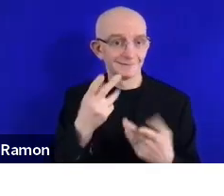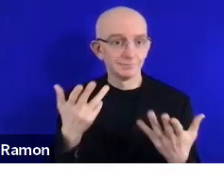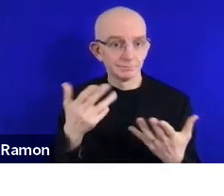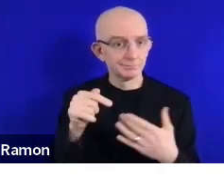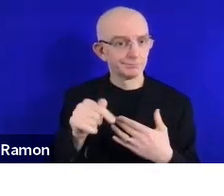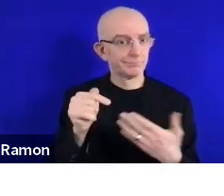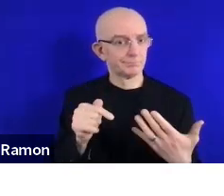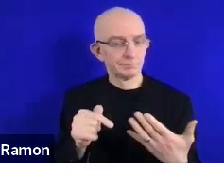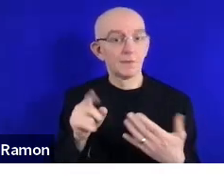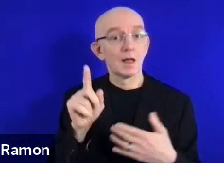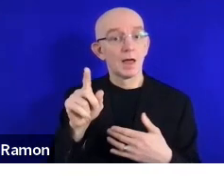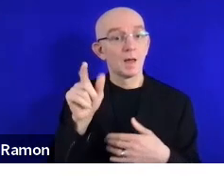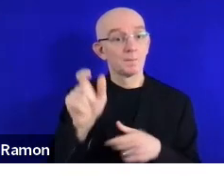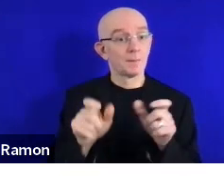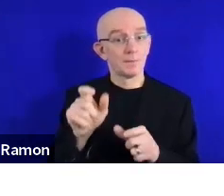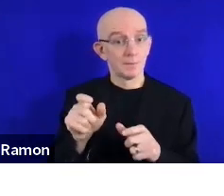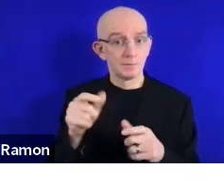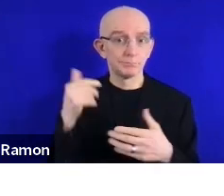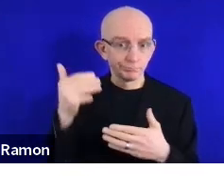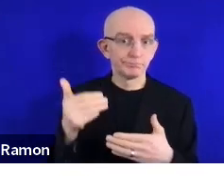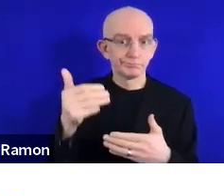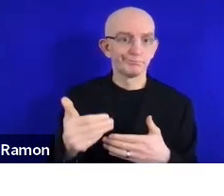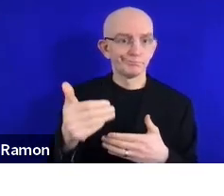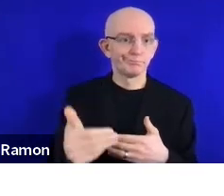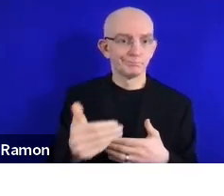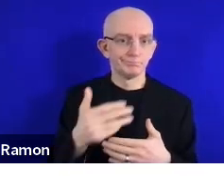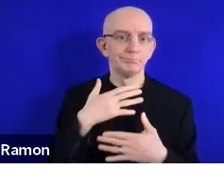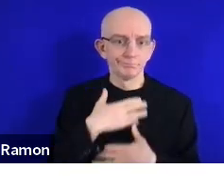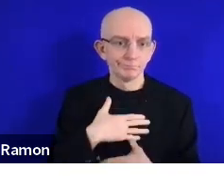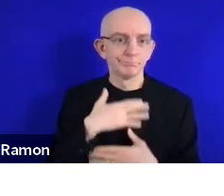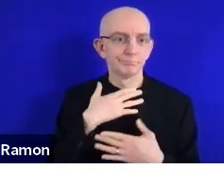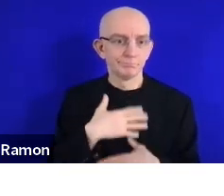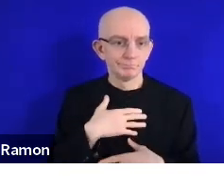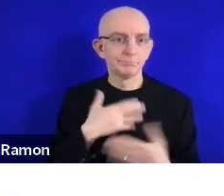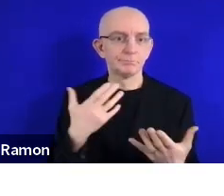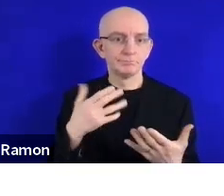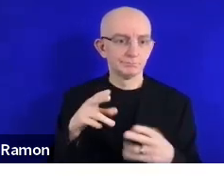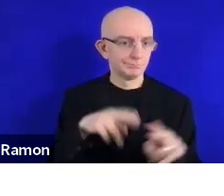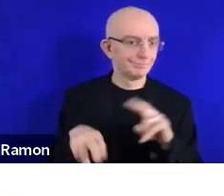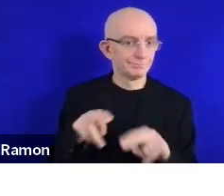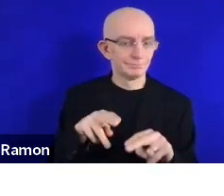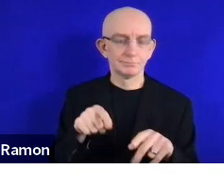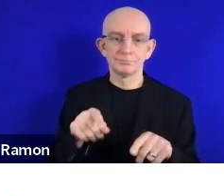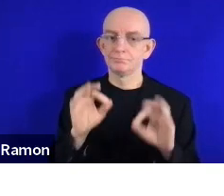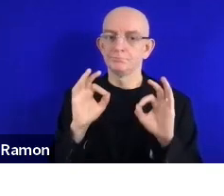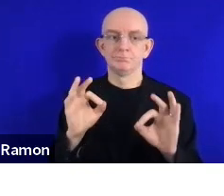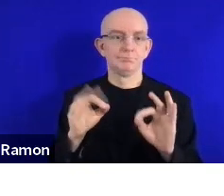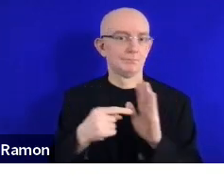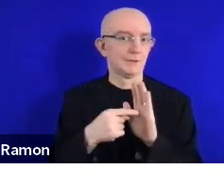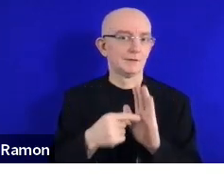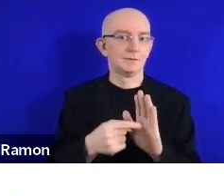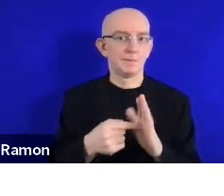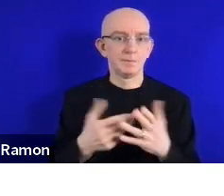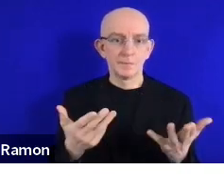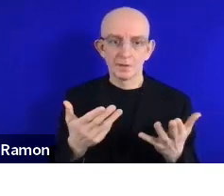of evidence-based policy, and I think it really charts the future for social protection for older people with disabilities,